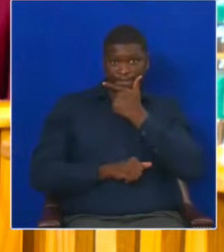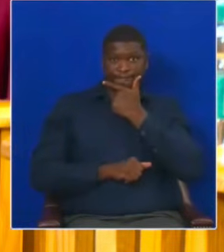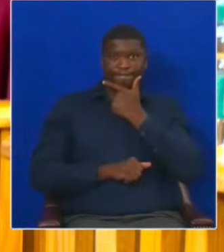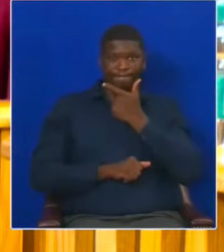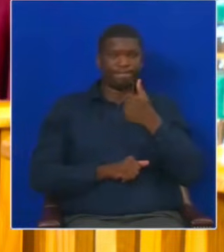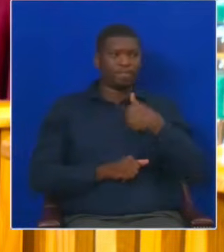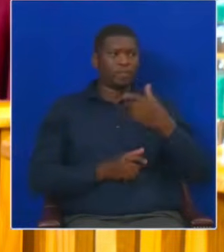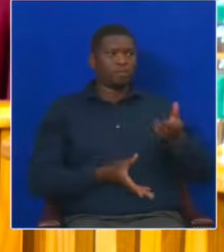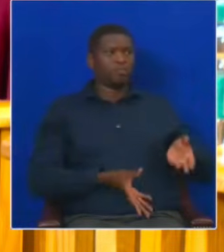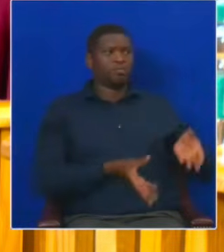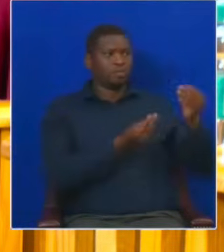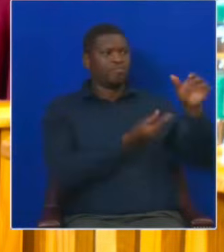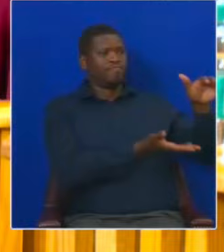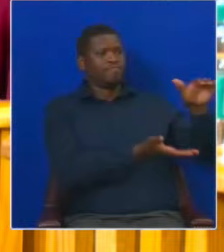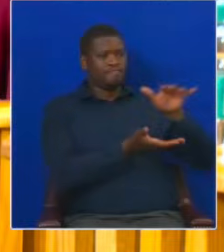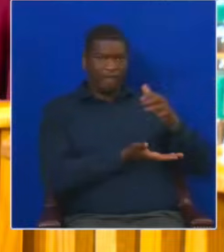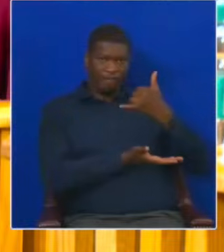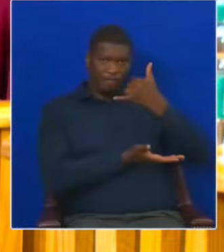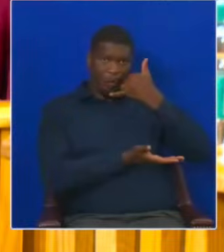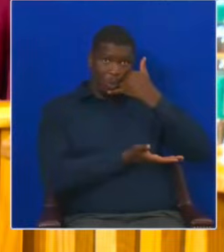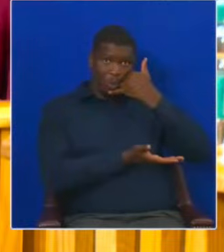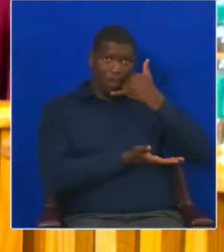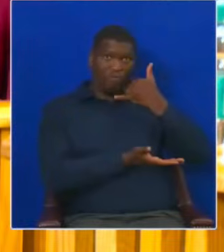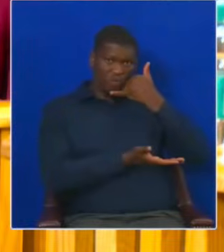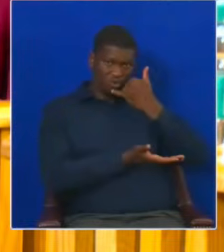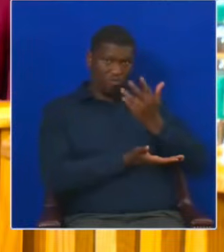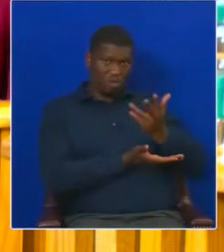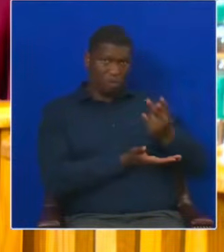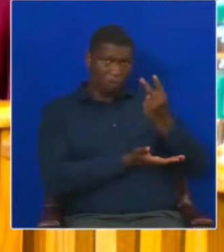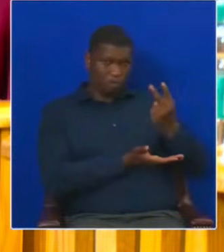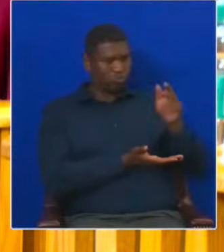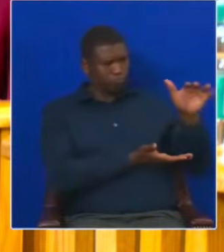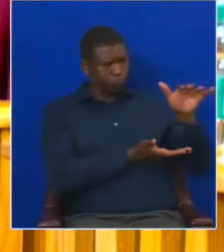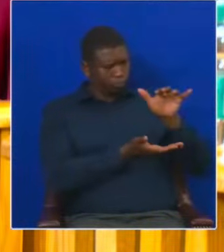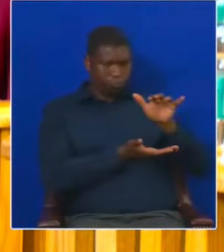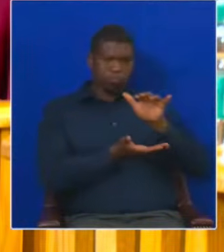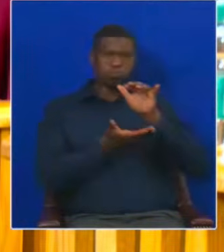experts for downloading purposes,